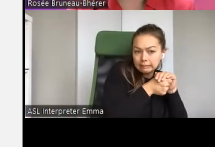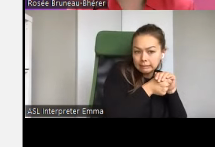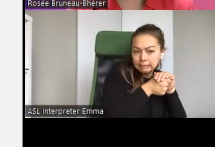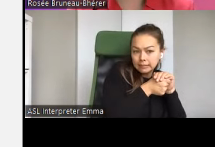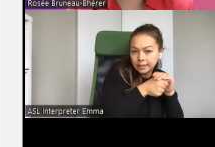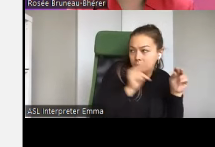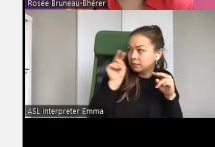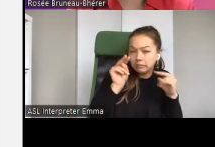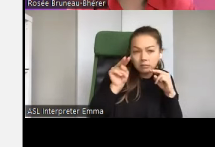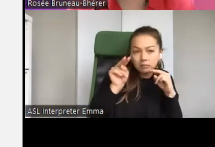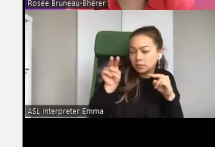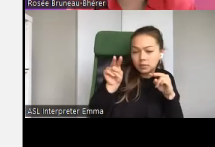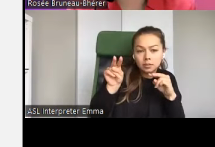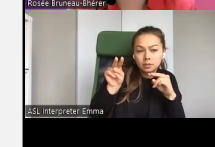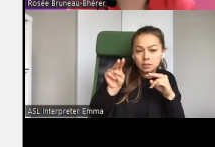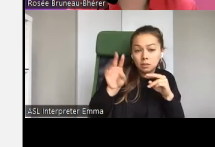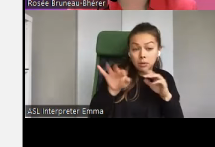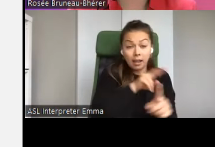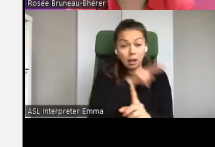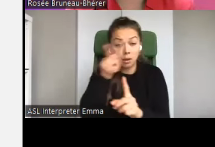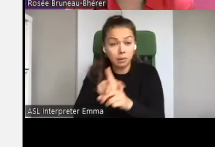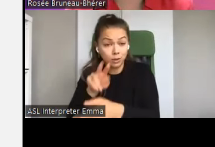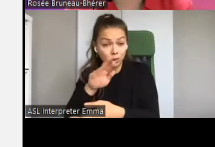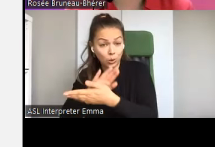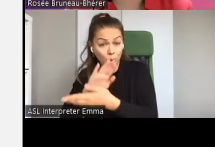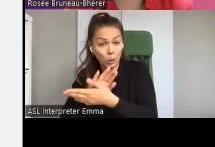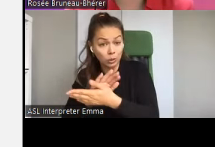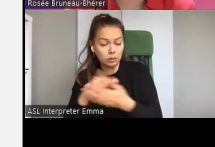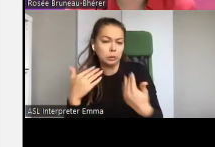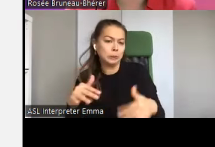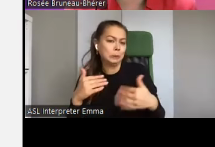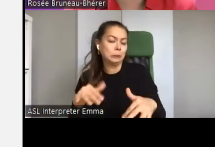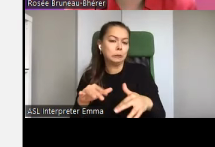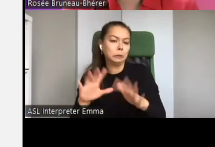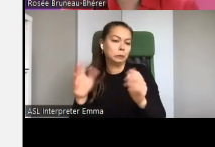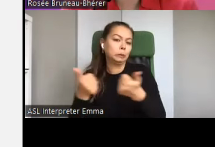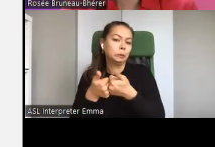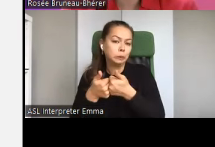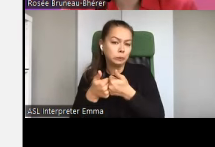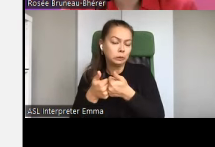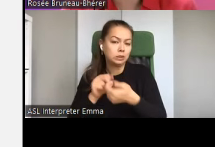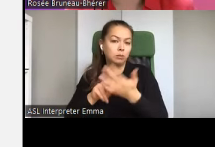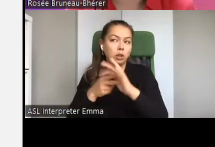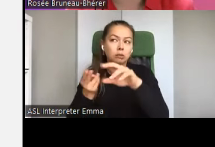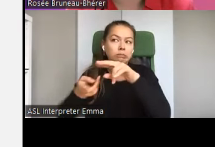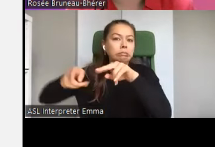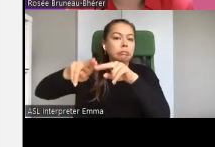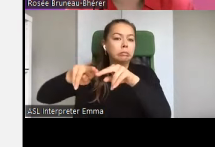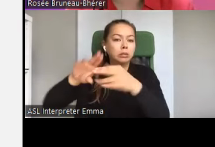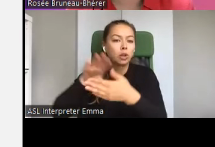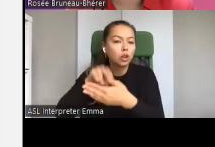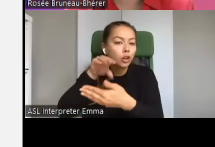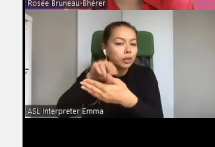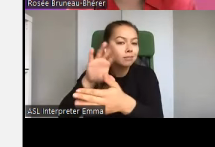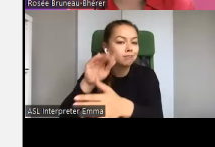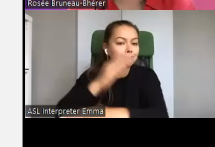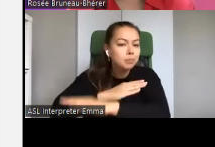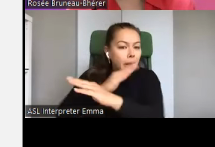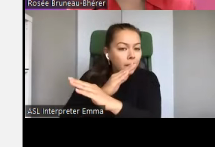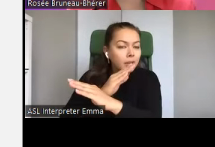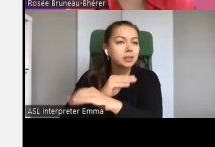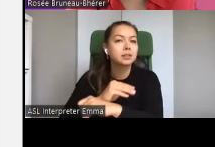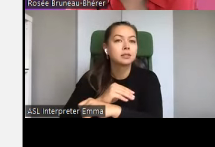is something that doesn't do him any good and might have brought learning troubles, cognitive issues. You know, he might not have